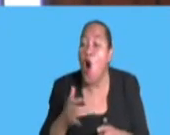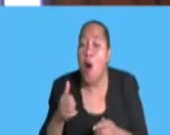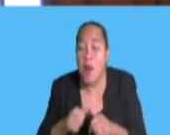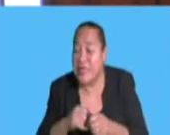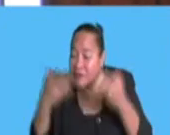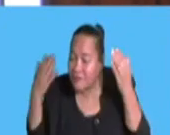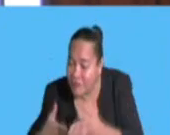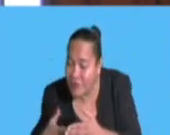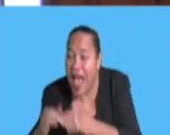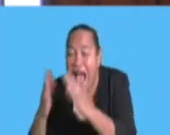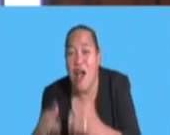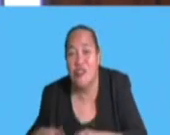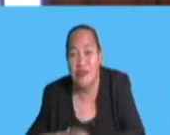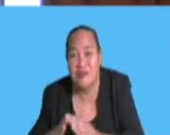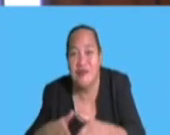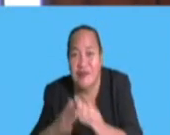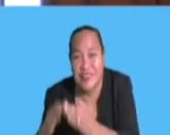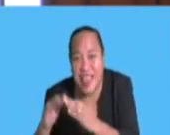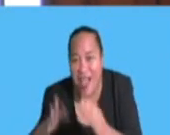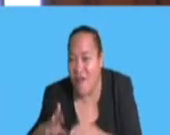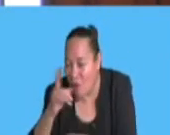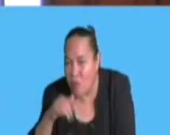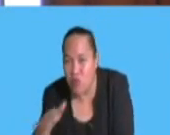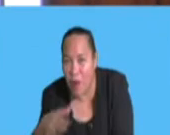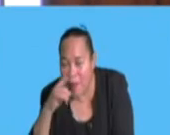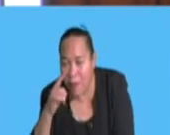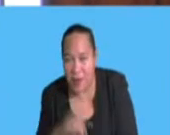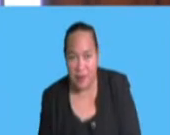and affordable housing? If we got really smart,